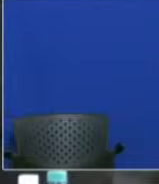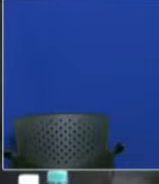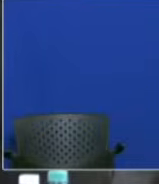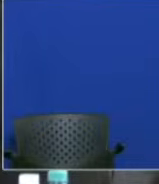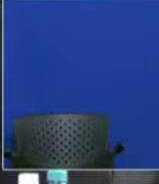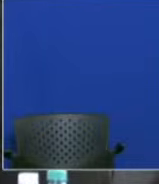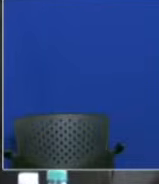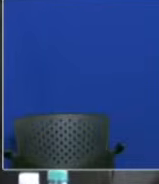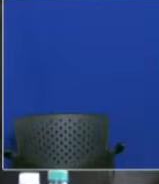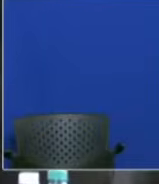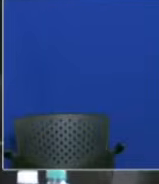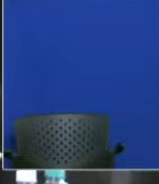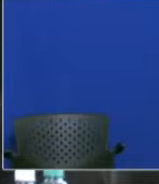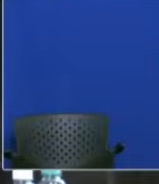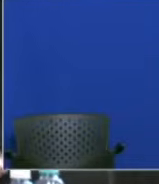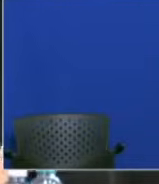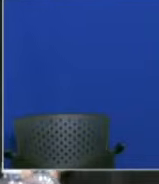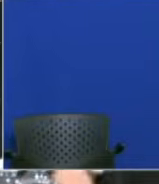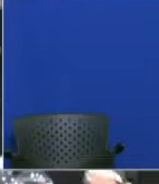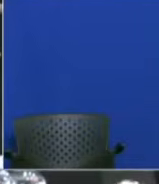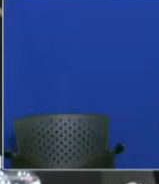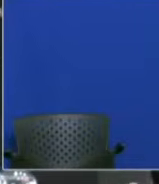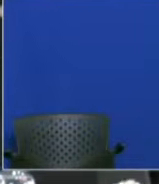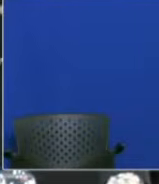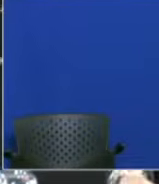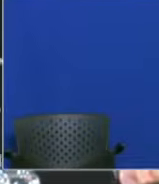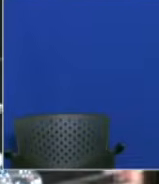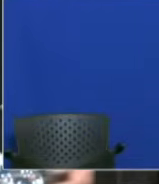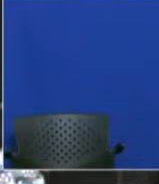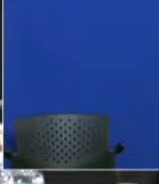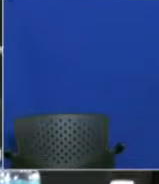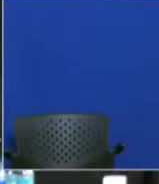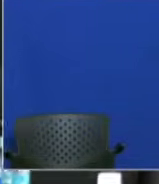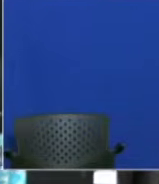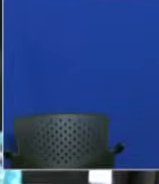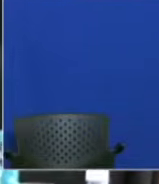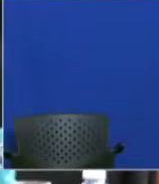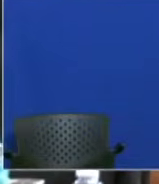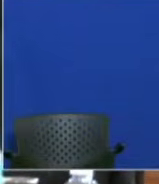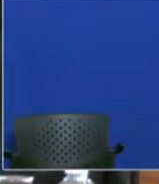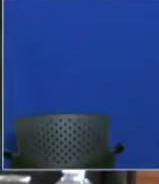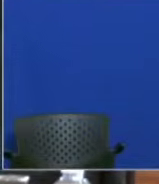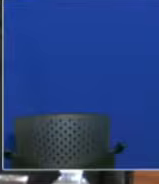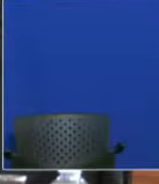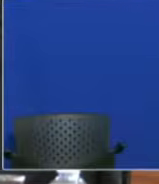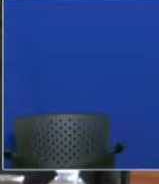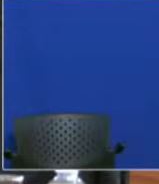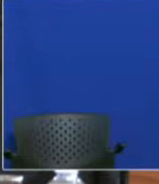this weekend. So they want to meet now. Where's Madlanga? So we